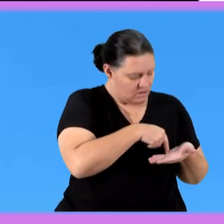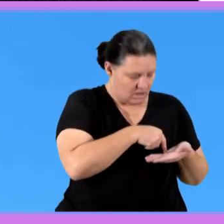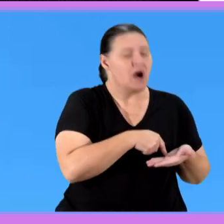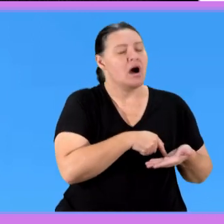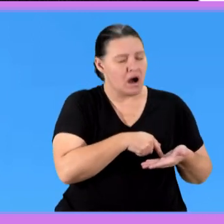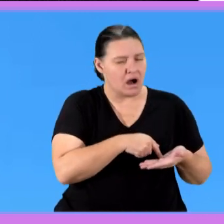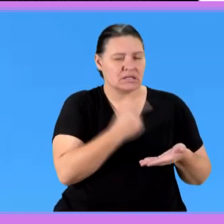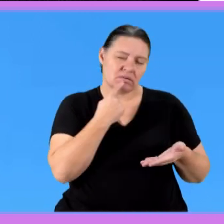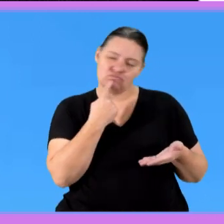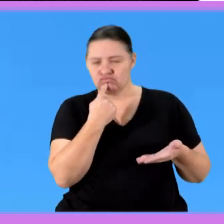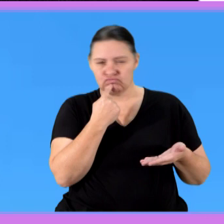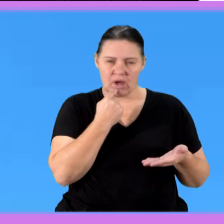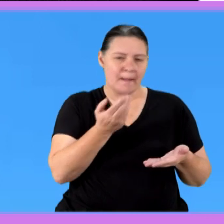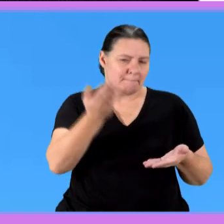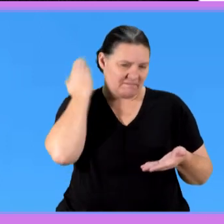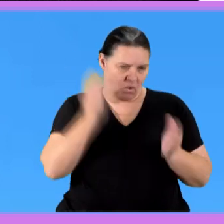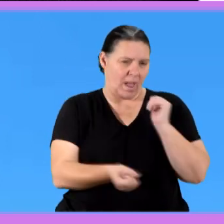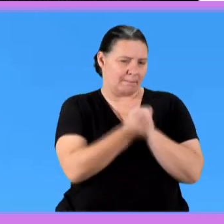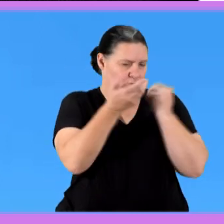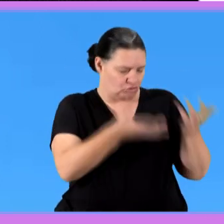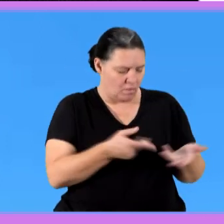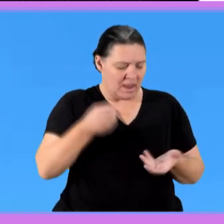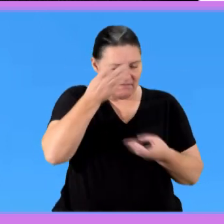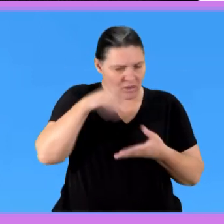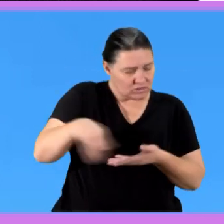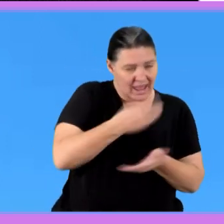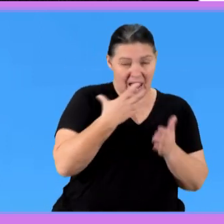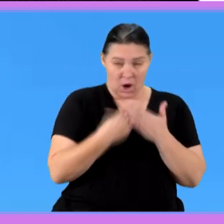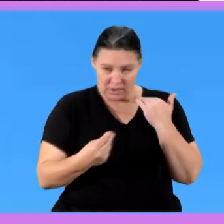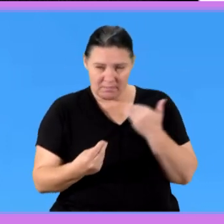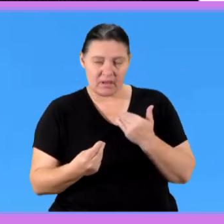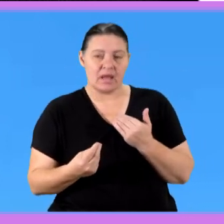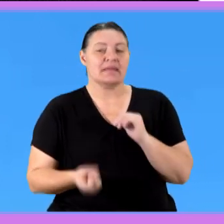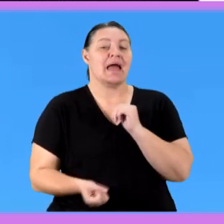on the probability of historical data or statistics of a past event